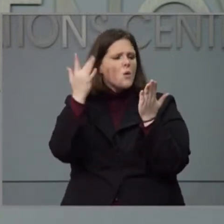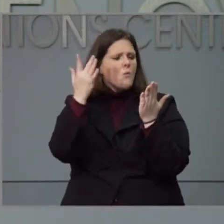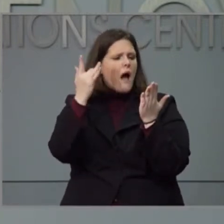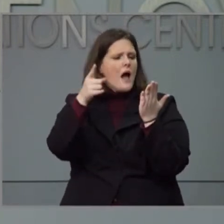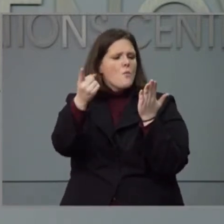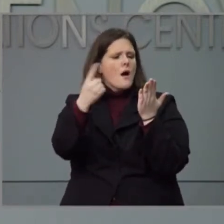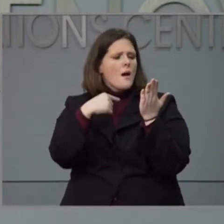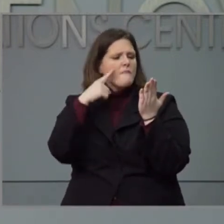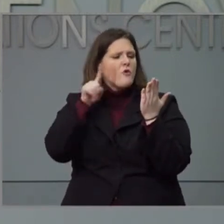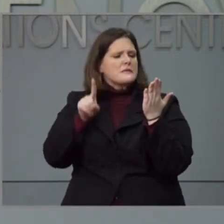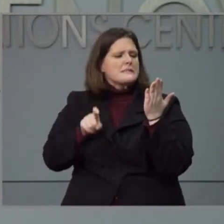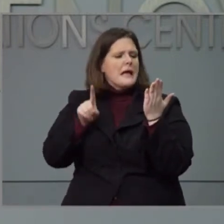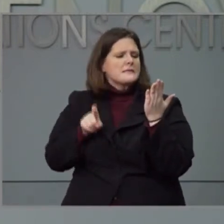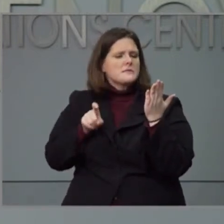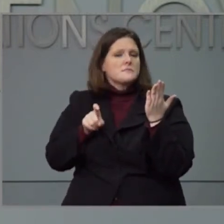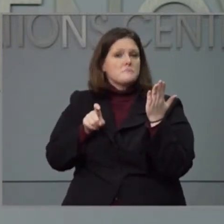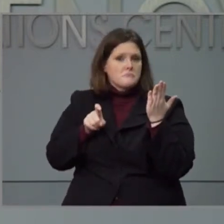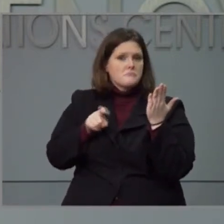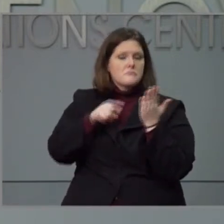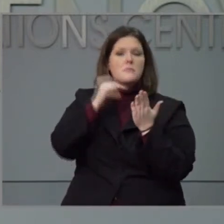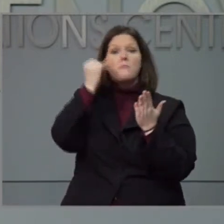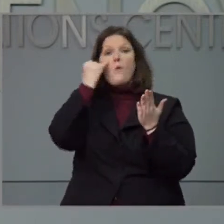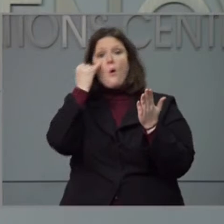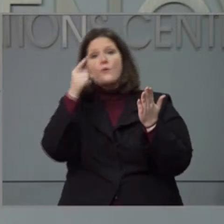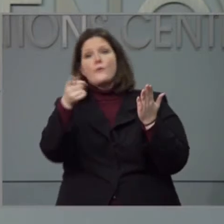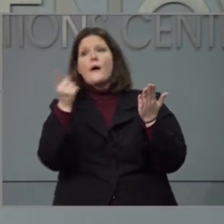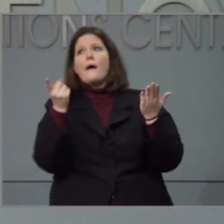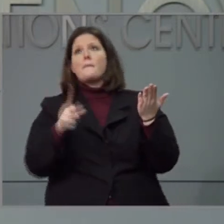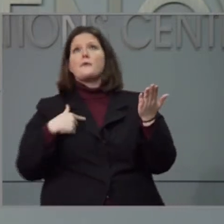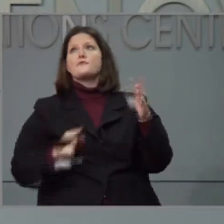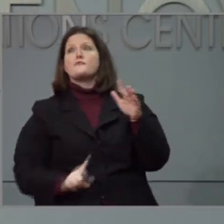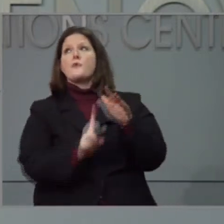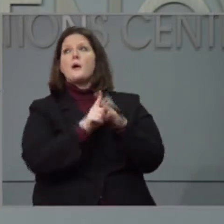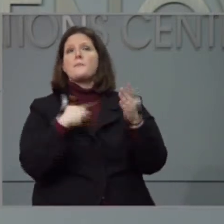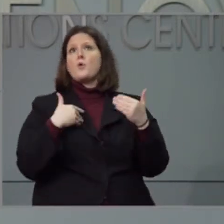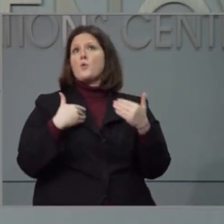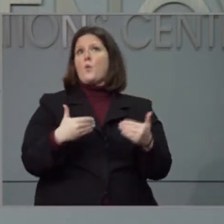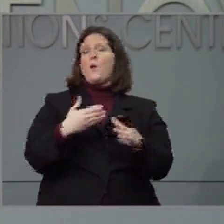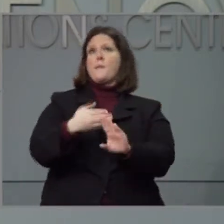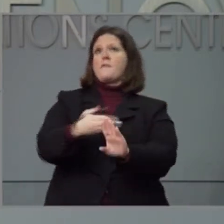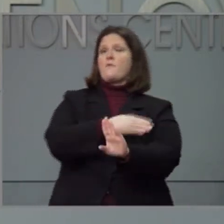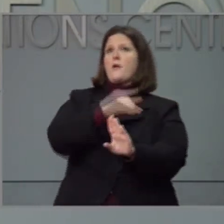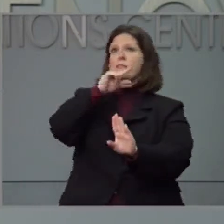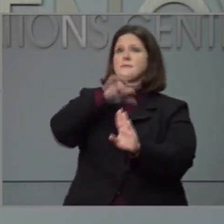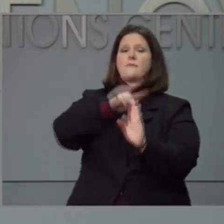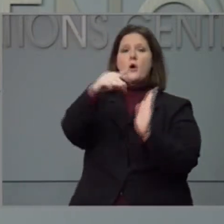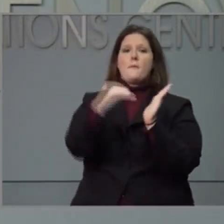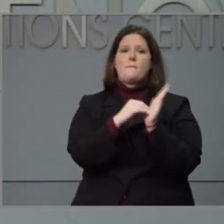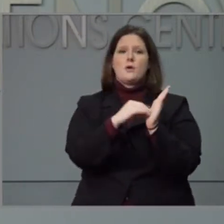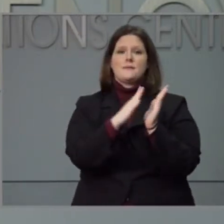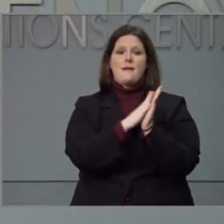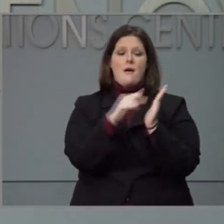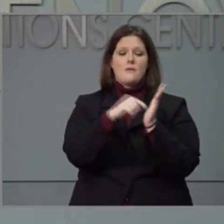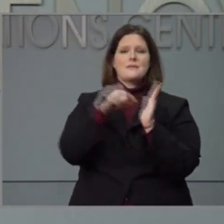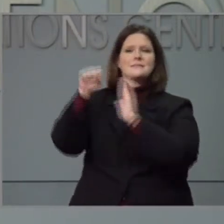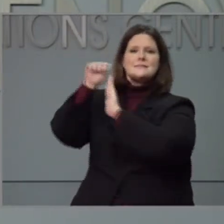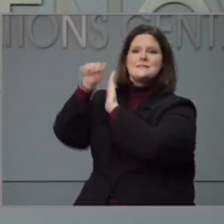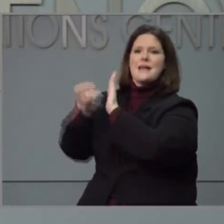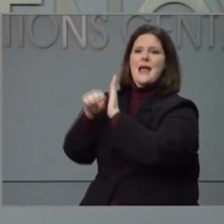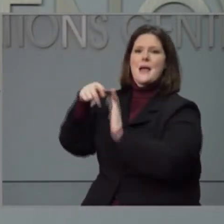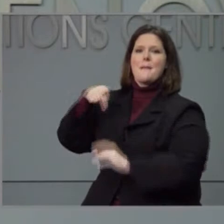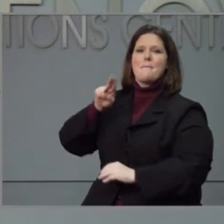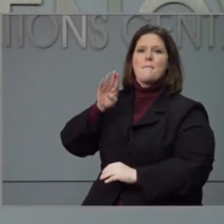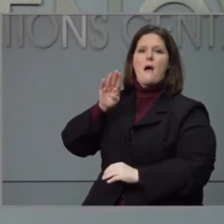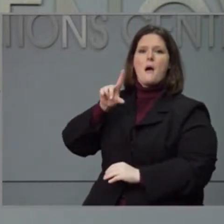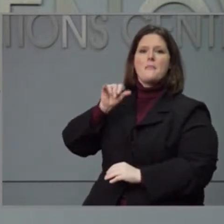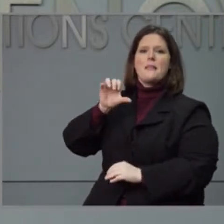to get this test? And for those, if you're going to get a test ahead of Thanksgiving, you want to indicate that the state public health officials